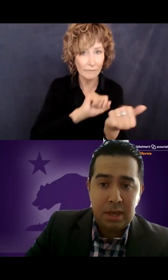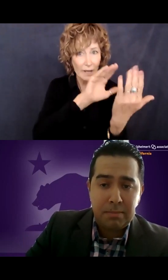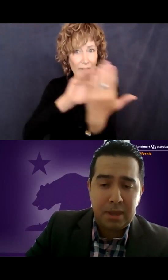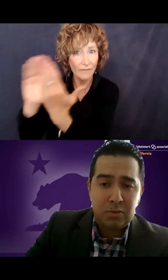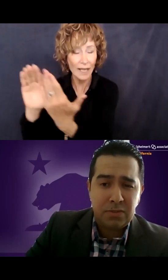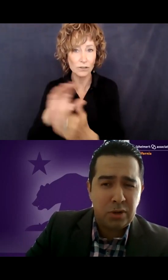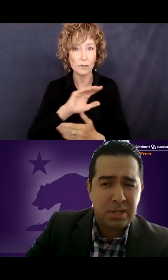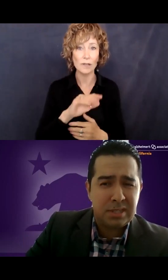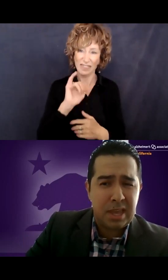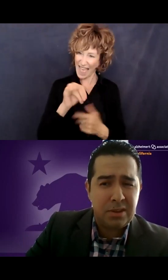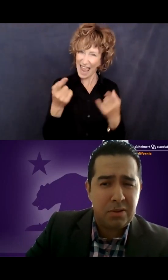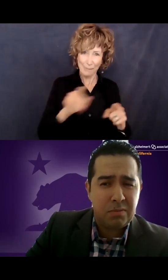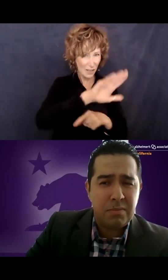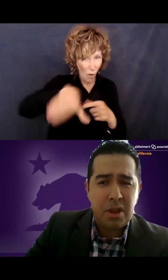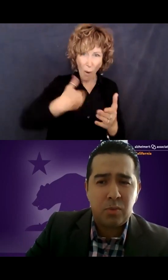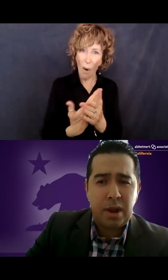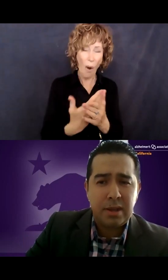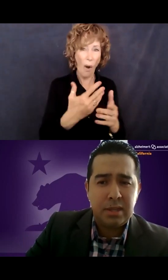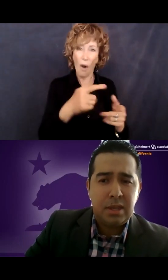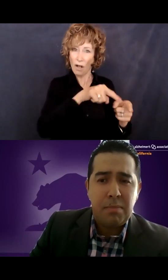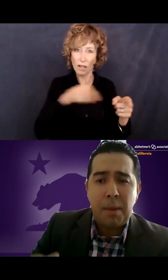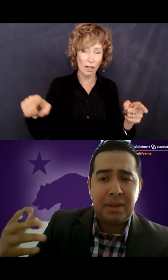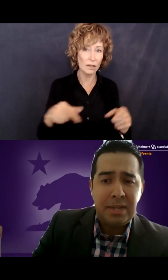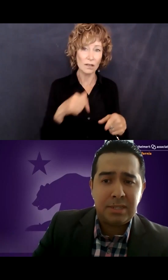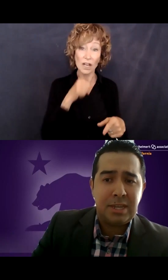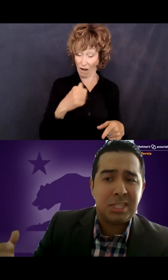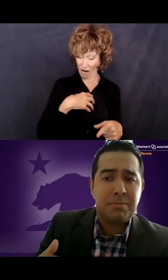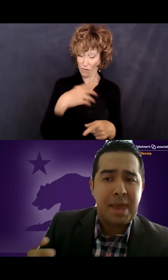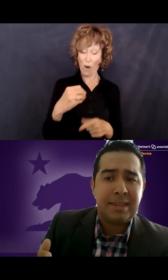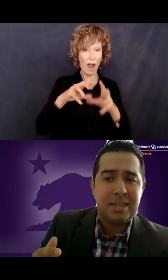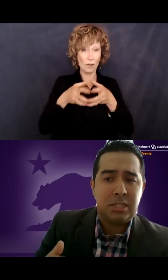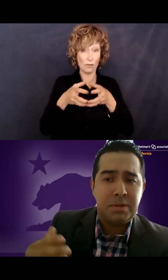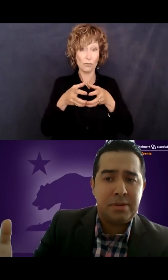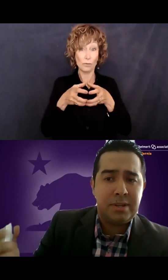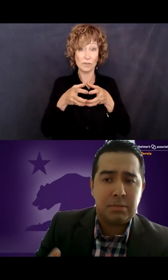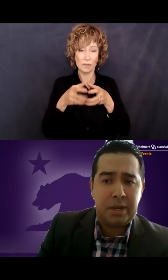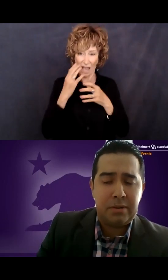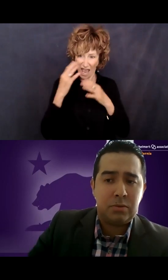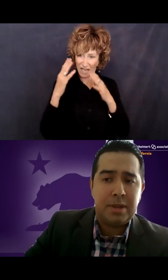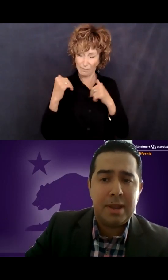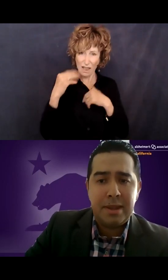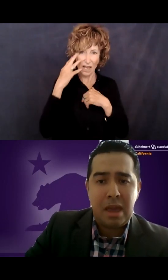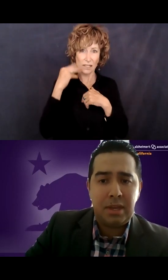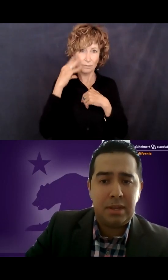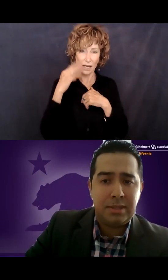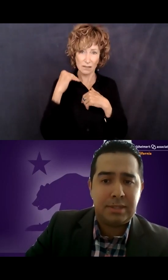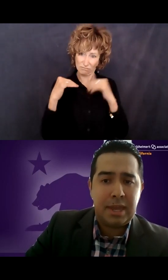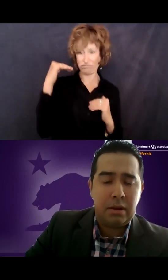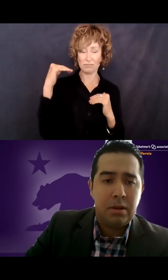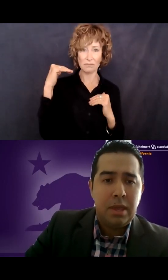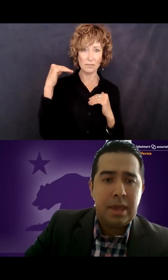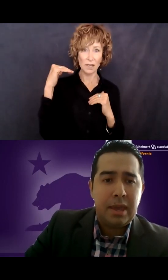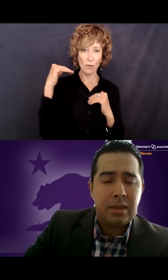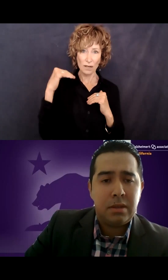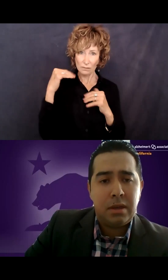communities. And what's unfortunate is that non-white populations expect and experience barriers when navigating this